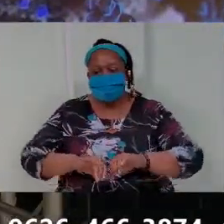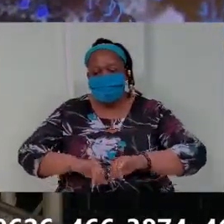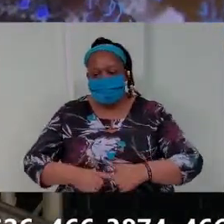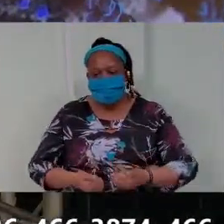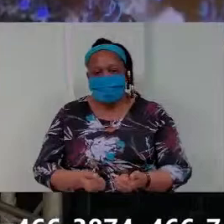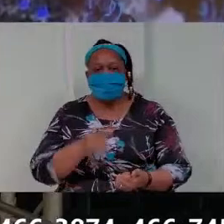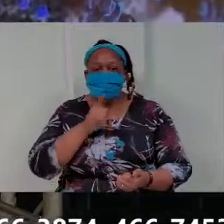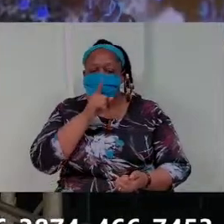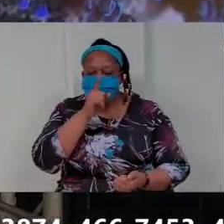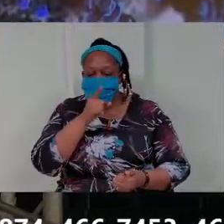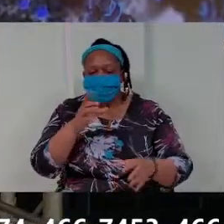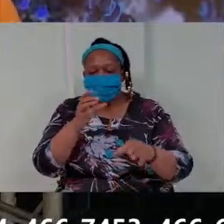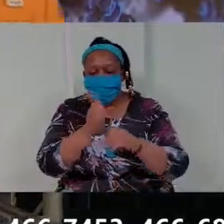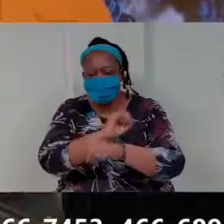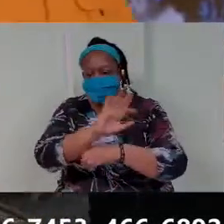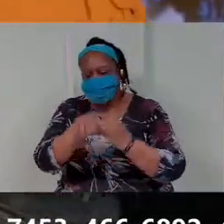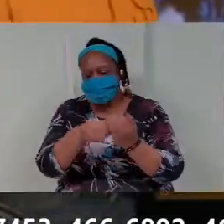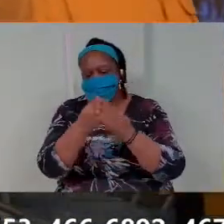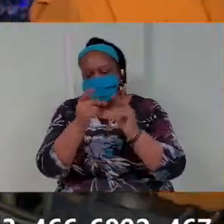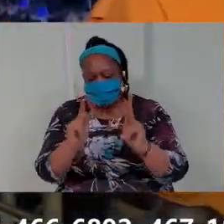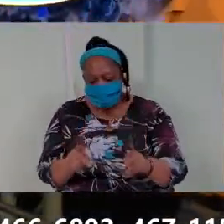Dr. Laws.